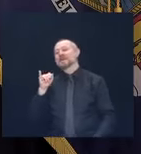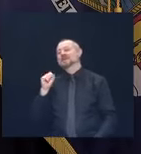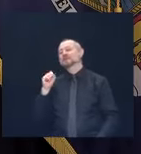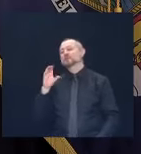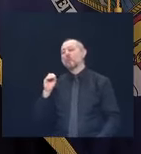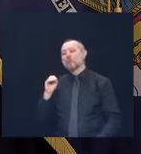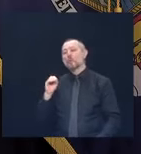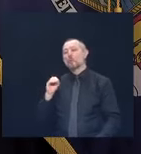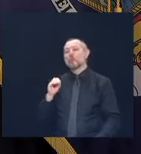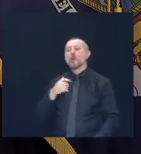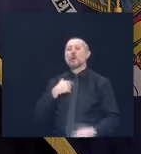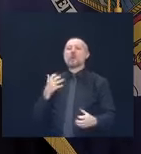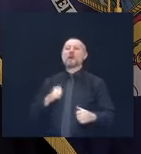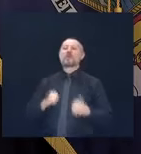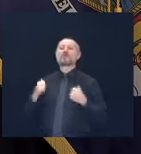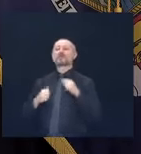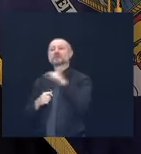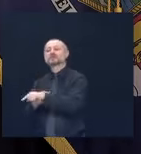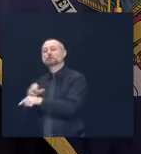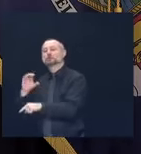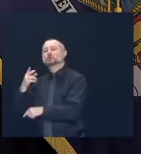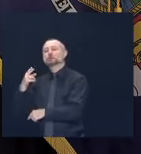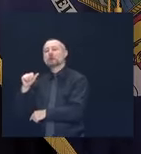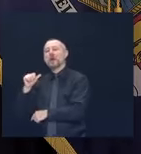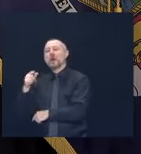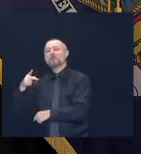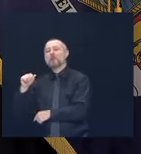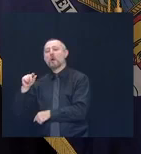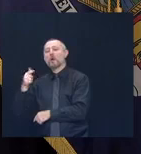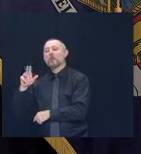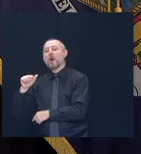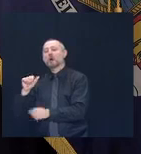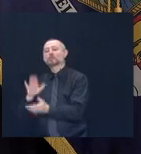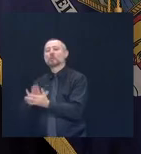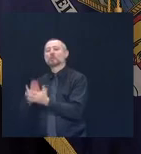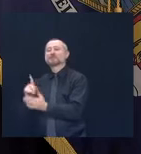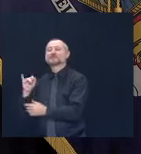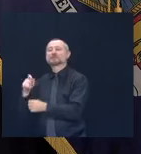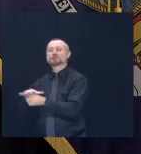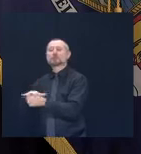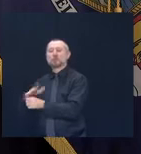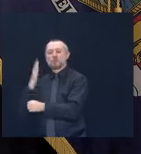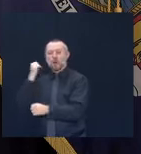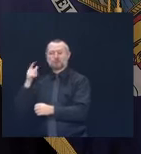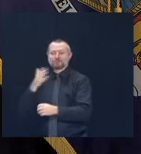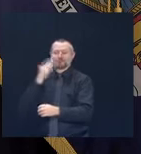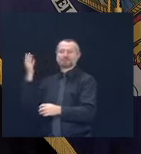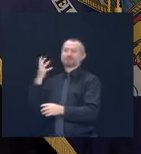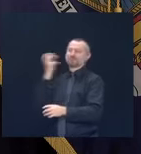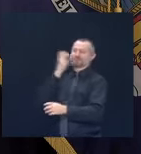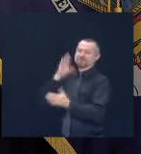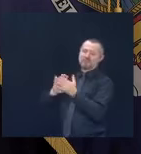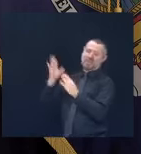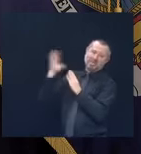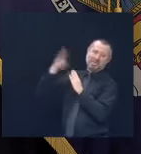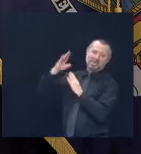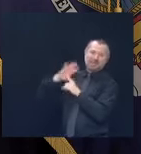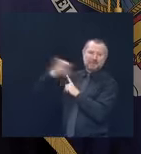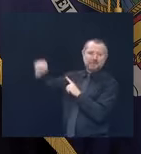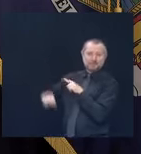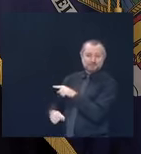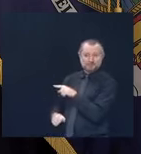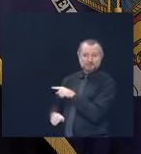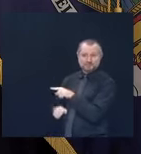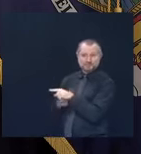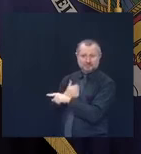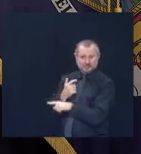District. You know, that local control is really a fundamental premise of our